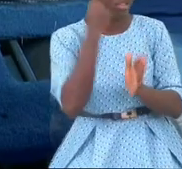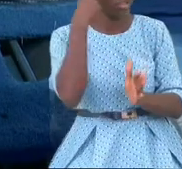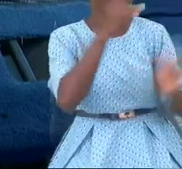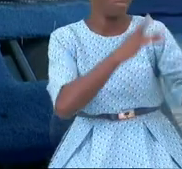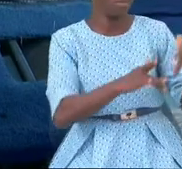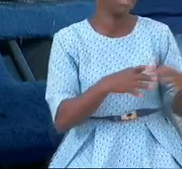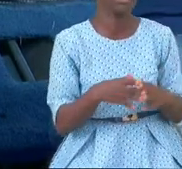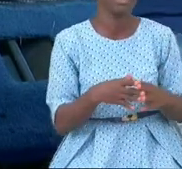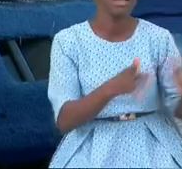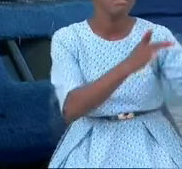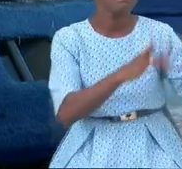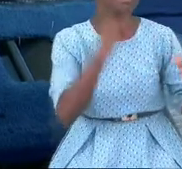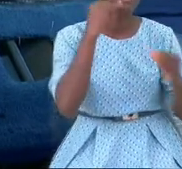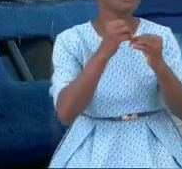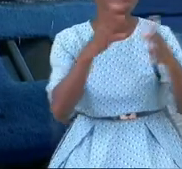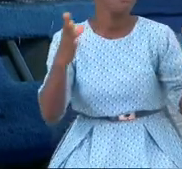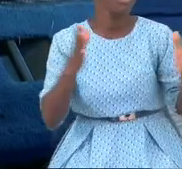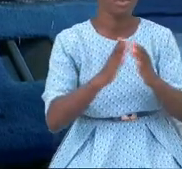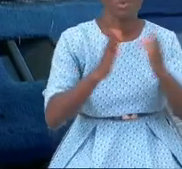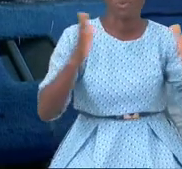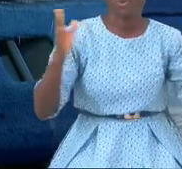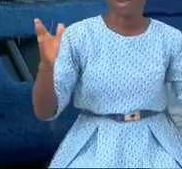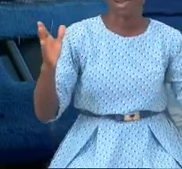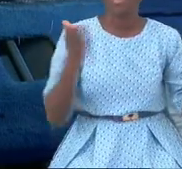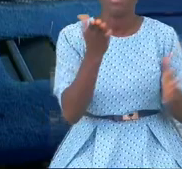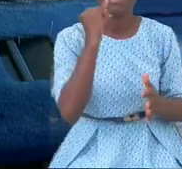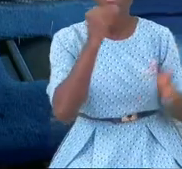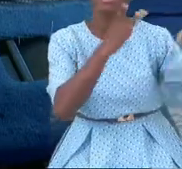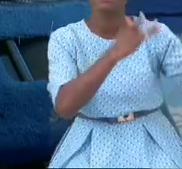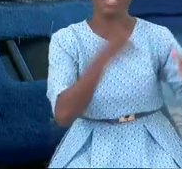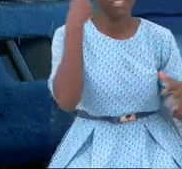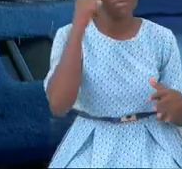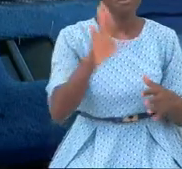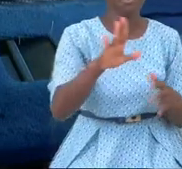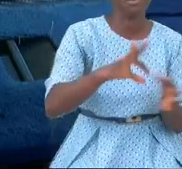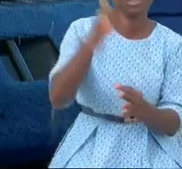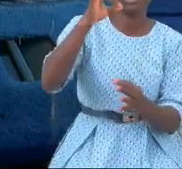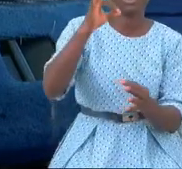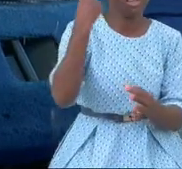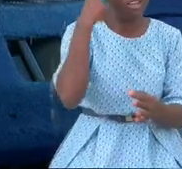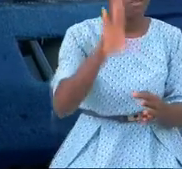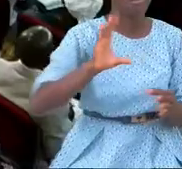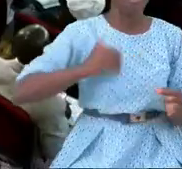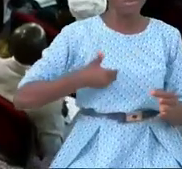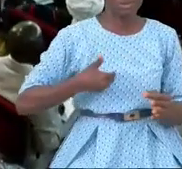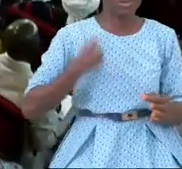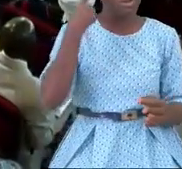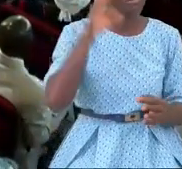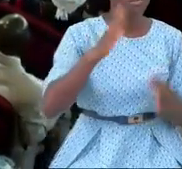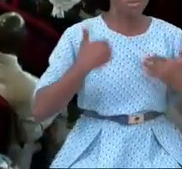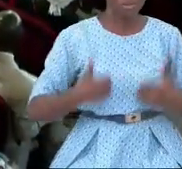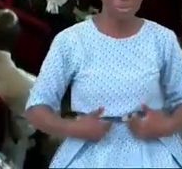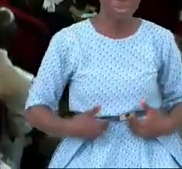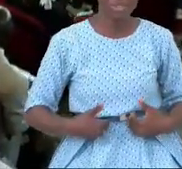There's mercy for your body. There's mercy for every sickness. And there is mercy for every need of your life. Tell